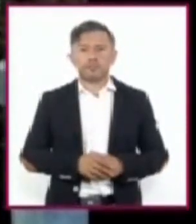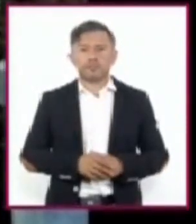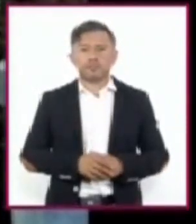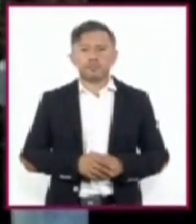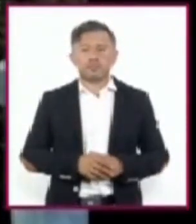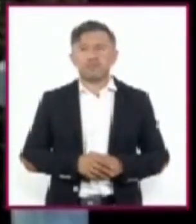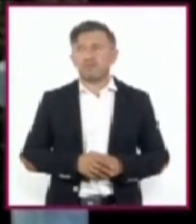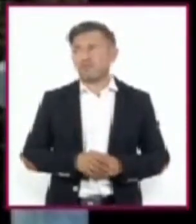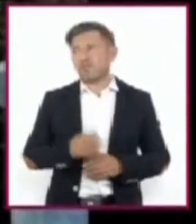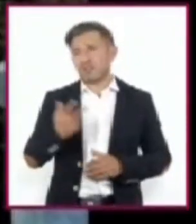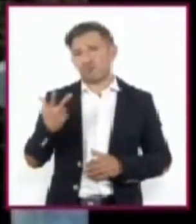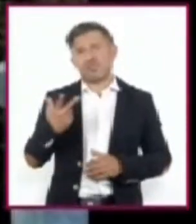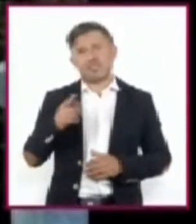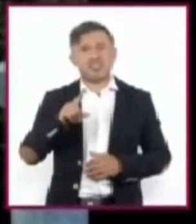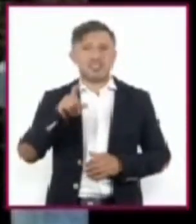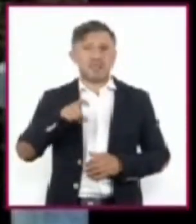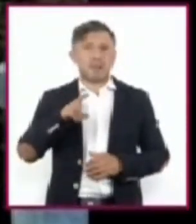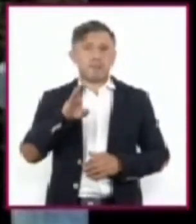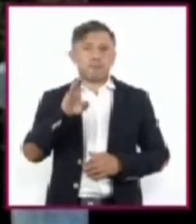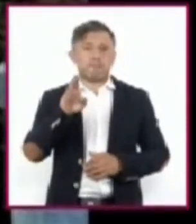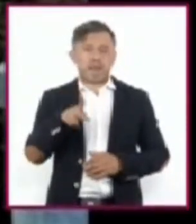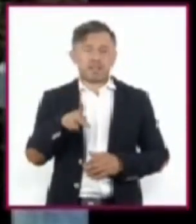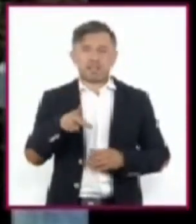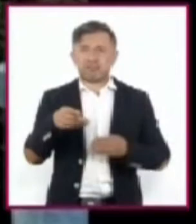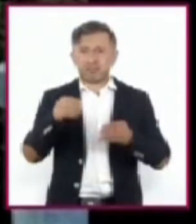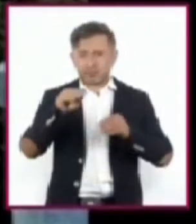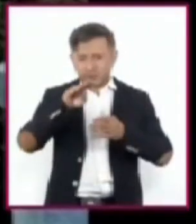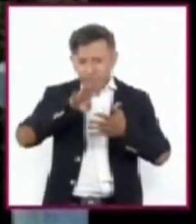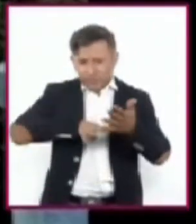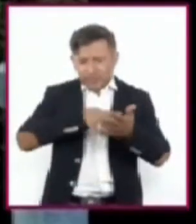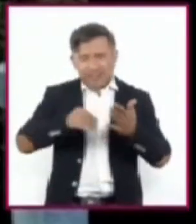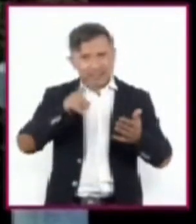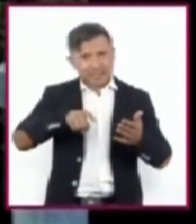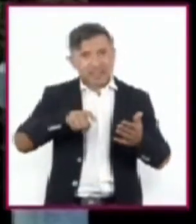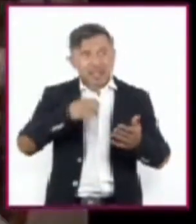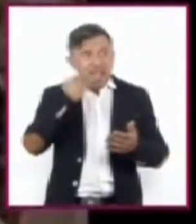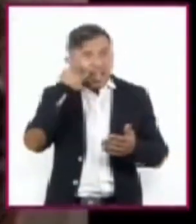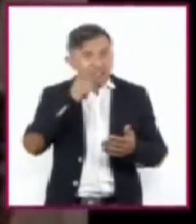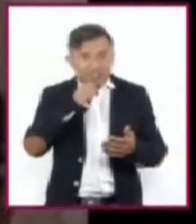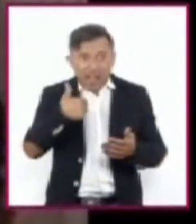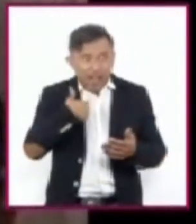We need the map of the bank. Without the map, we can't rob the bank.